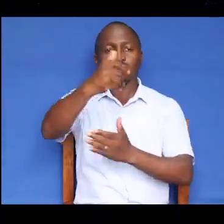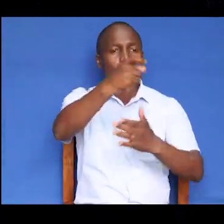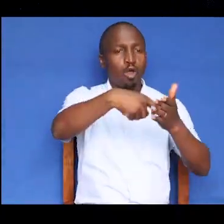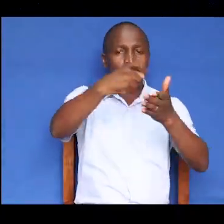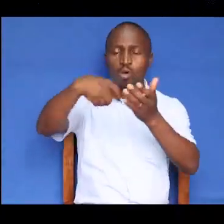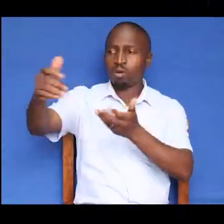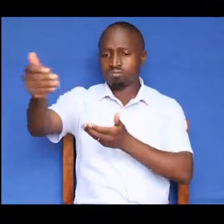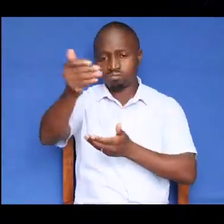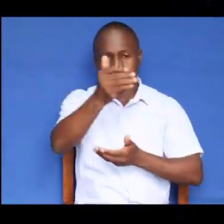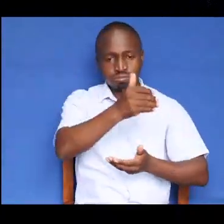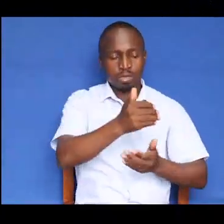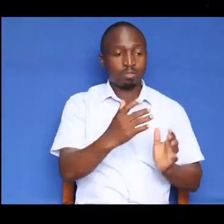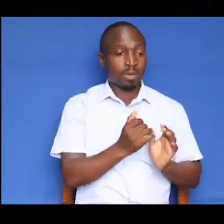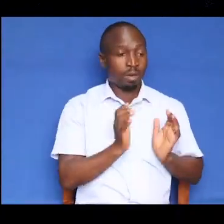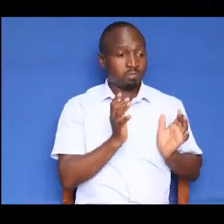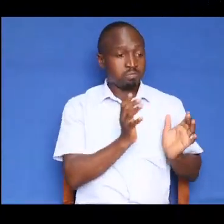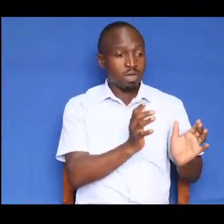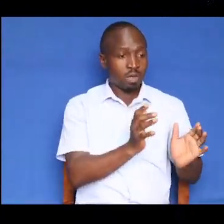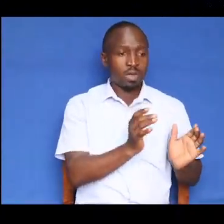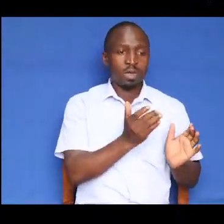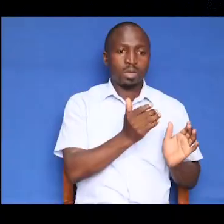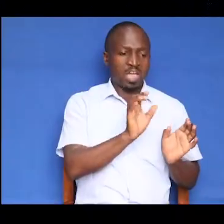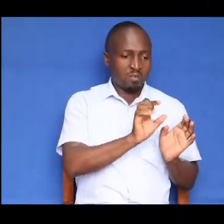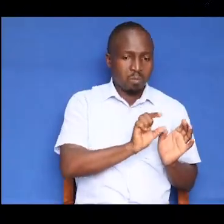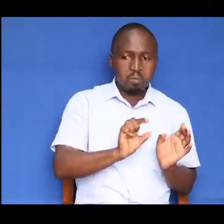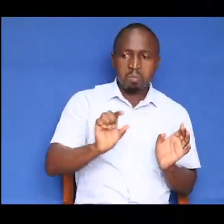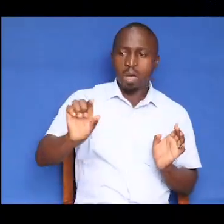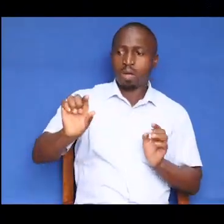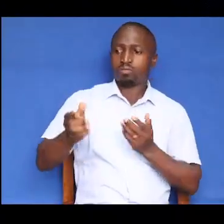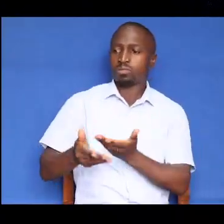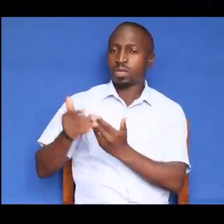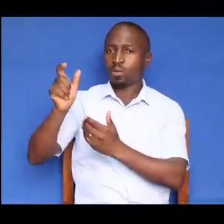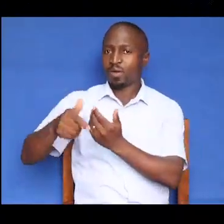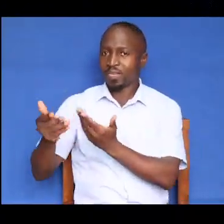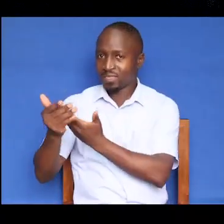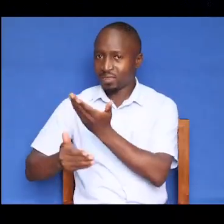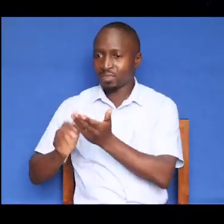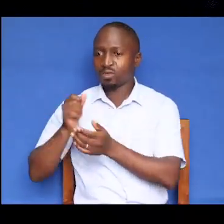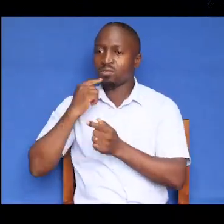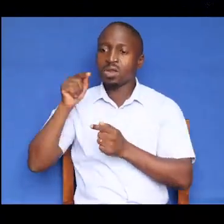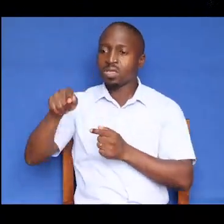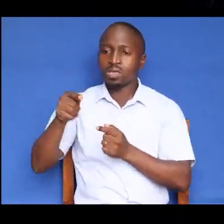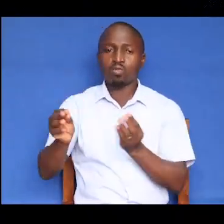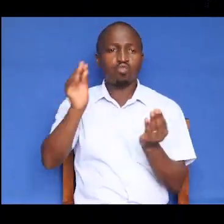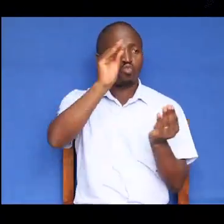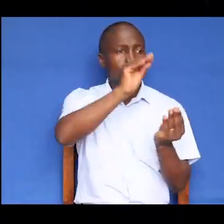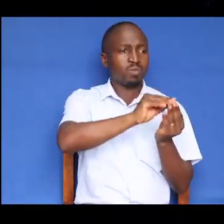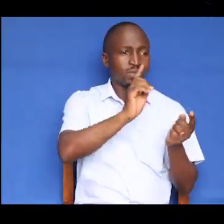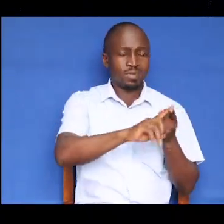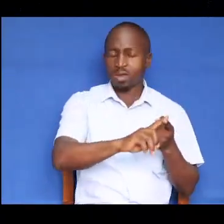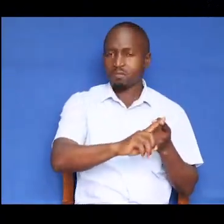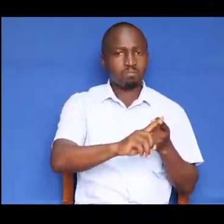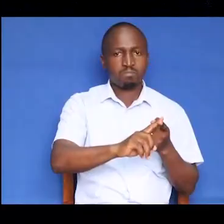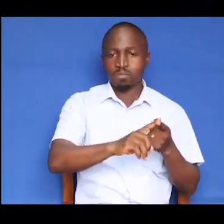of its incomes to help its citizens. That's why we don't need to add this transfer